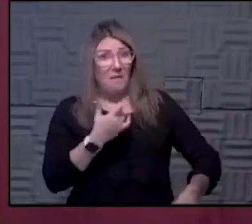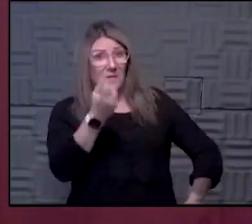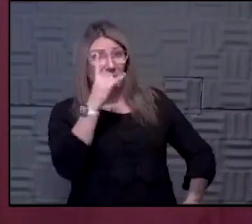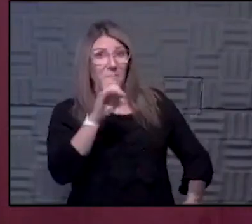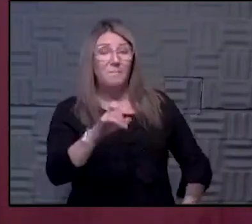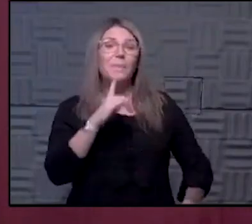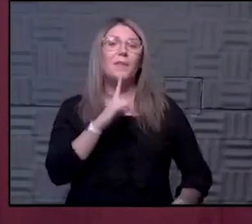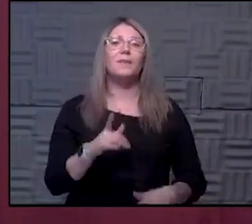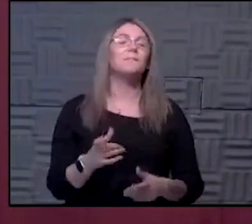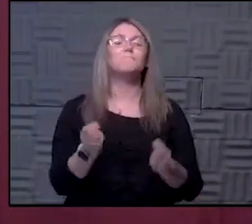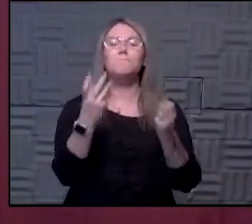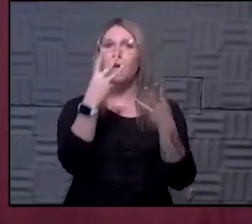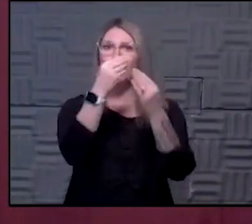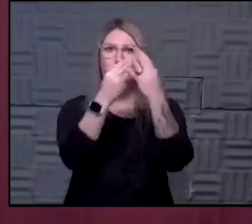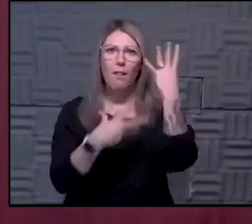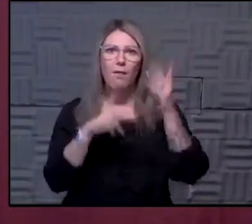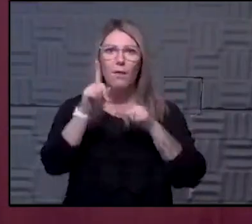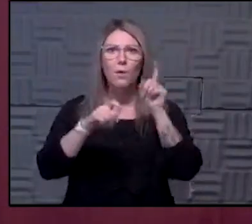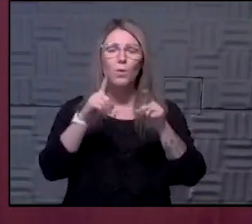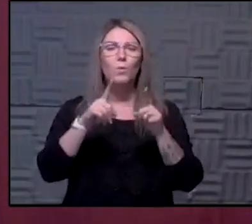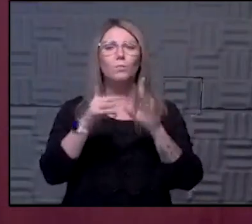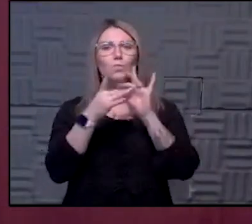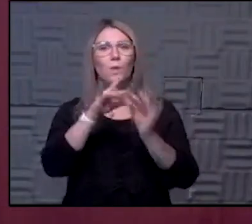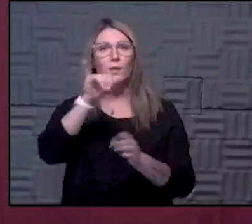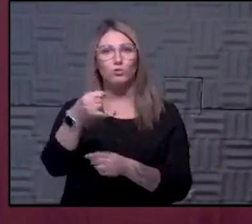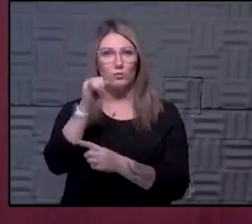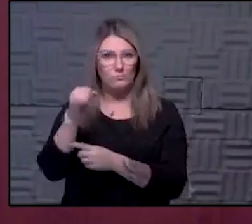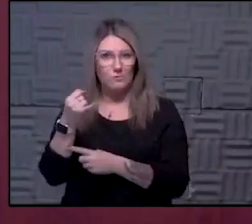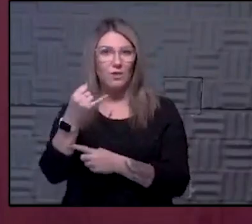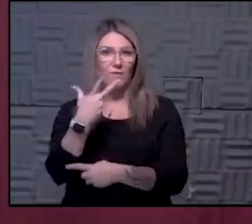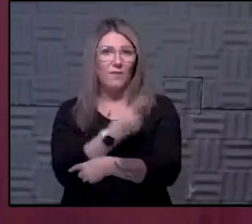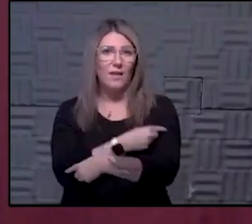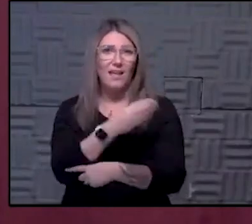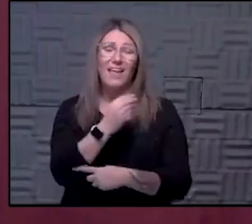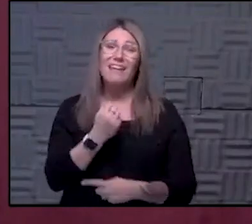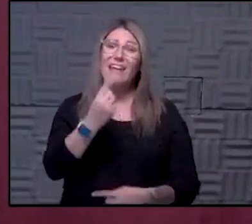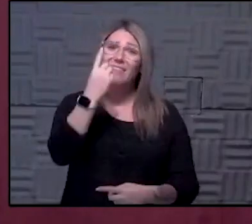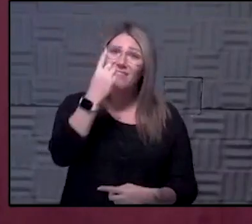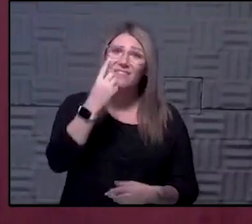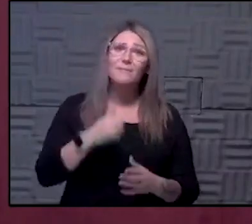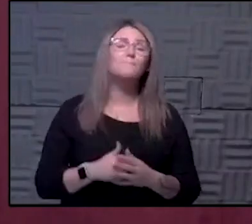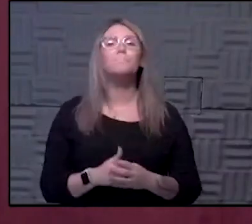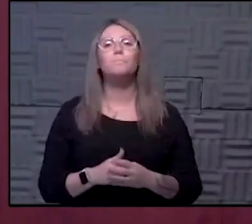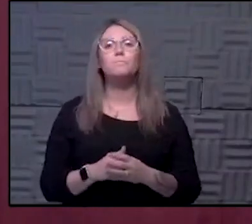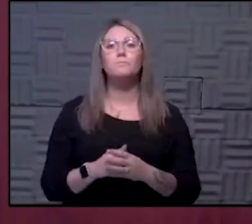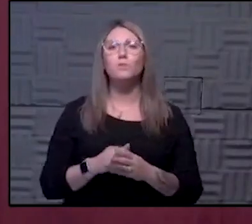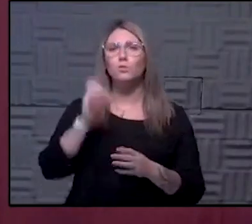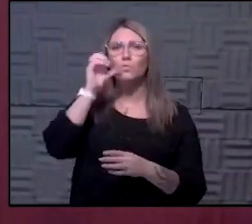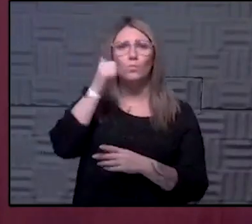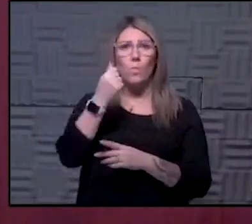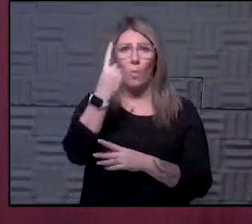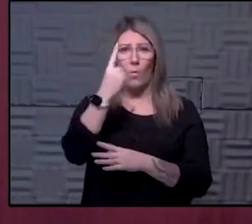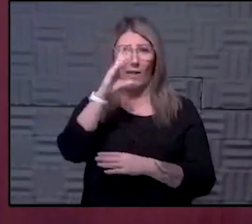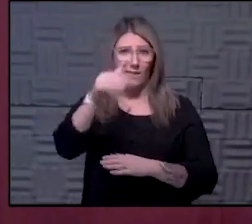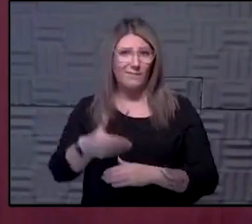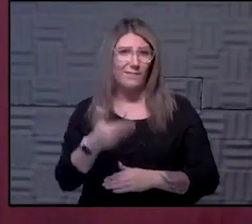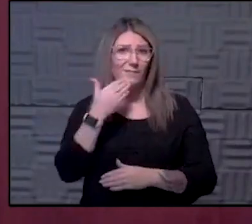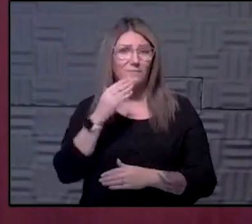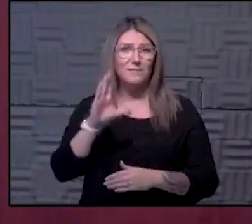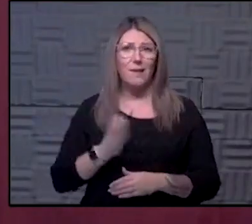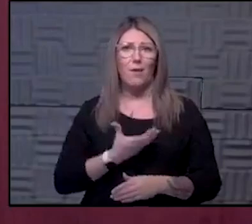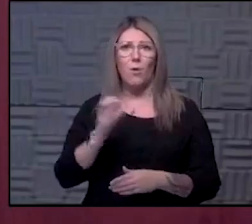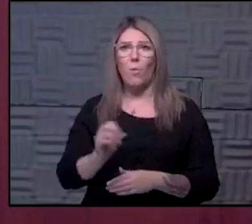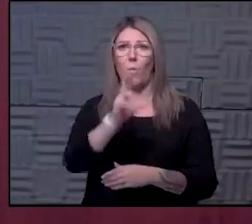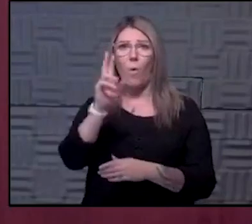And we are getting a ton of questions about the J&J vaccine, and I think Since tomorrow one of our guests is going to be our own Dr.